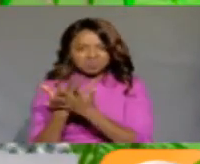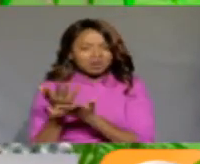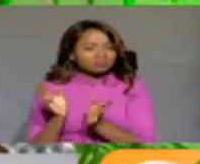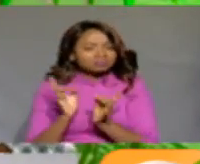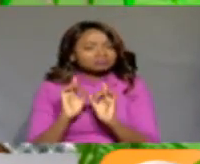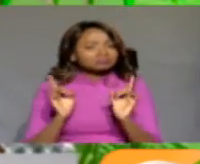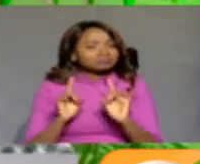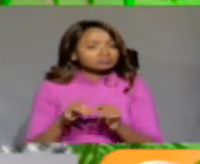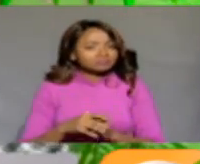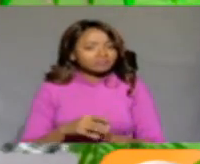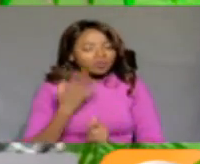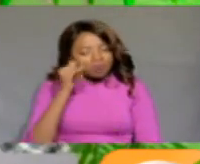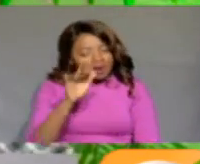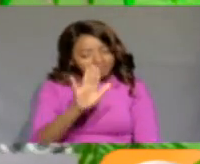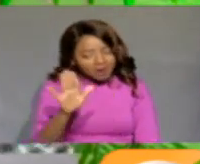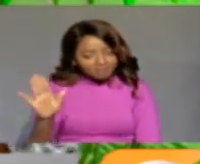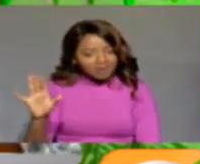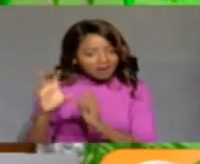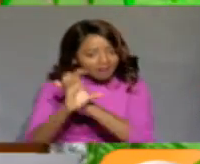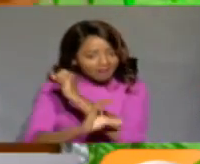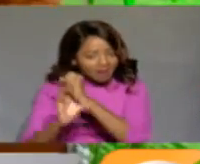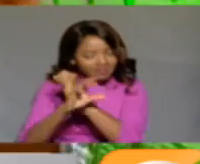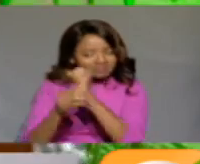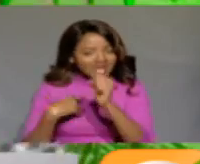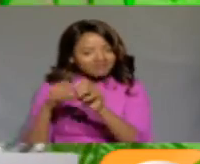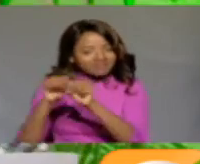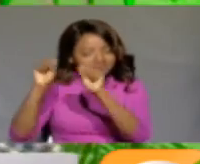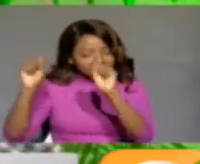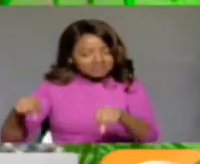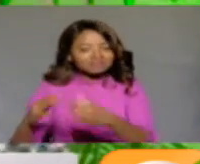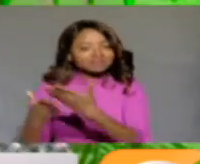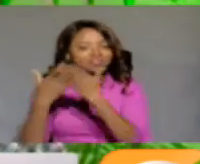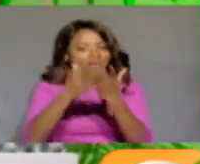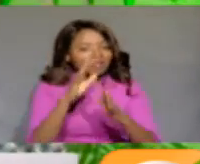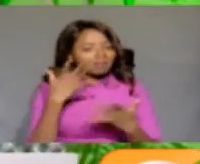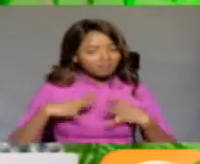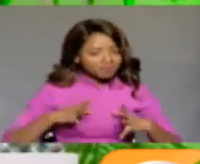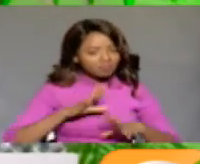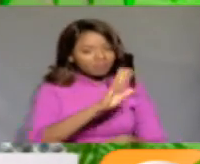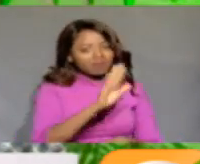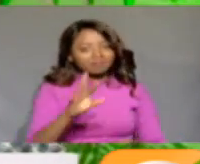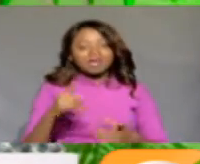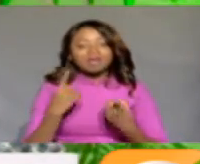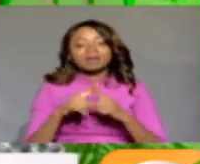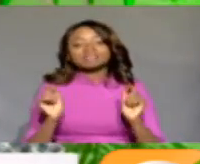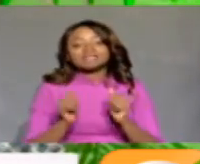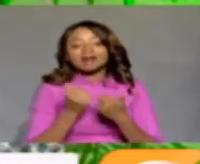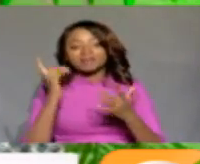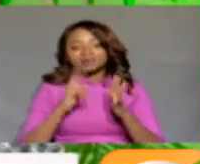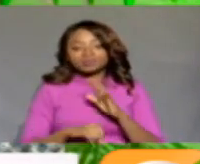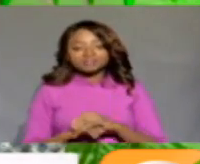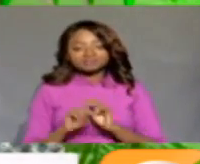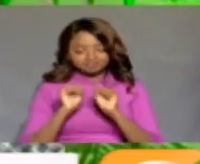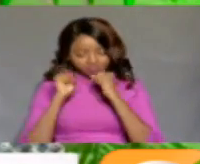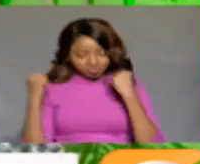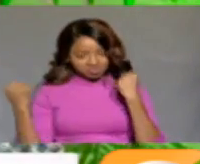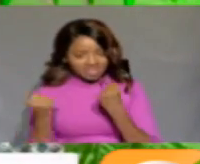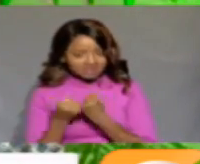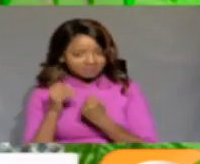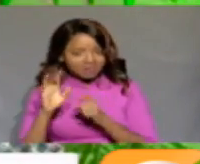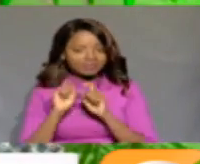Why? They have systems in place that work for their people. What has happened? The society now